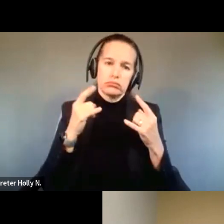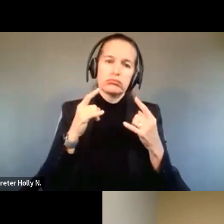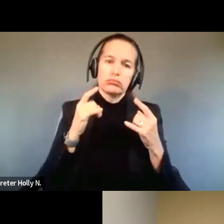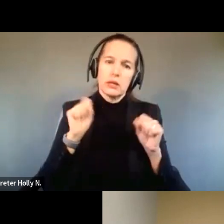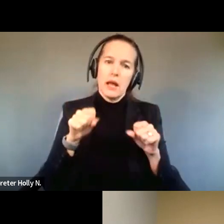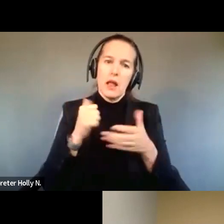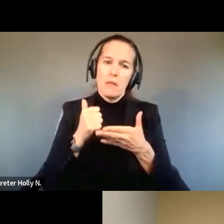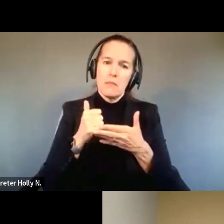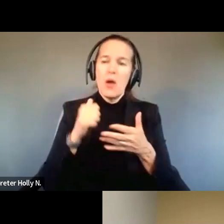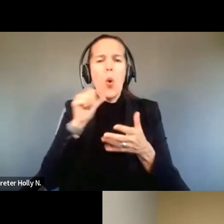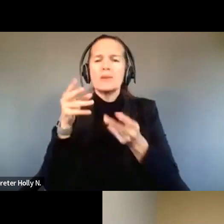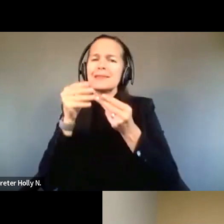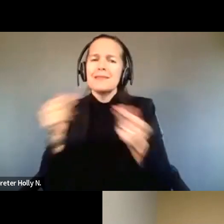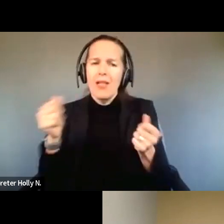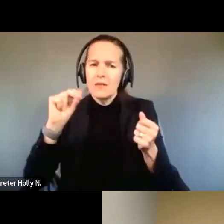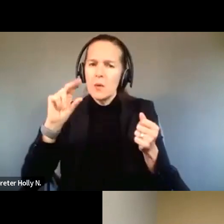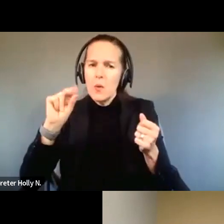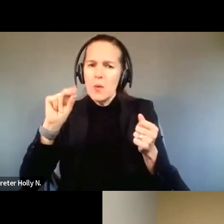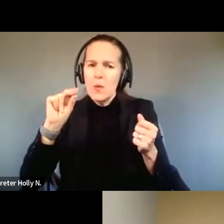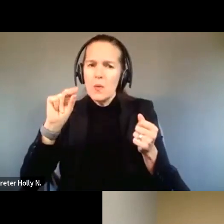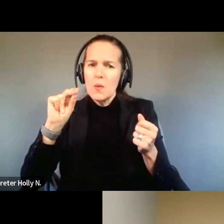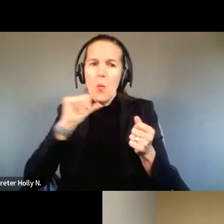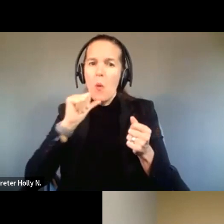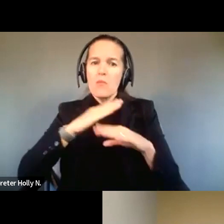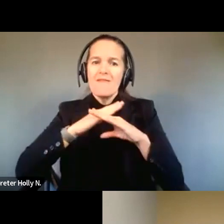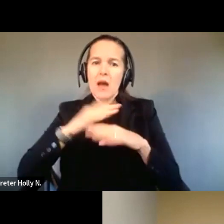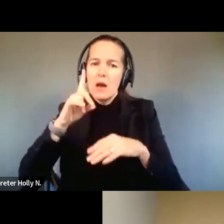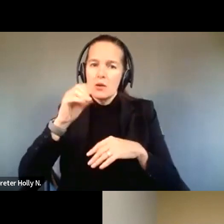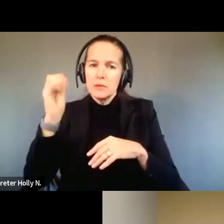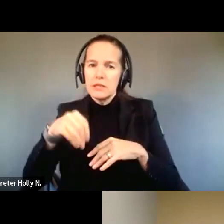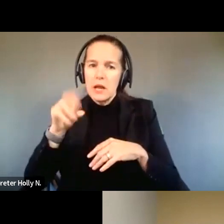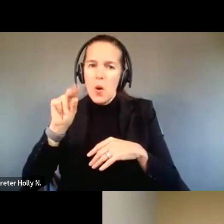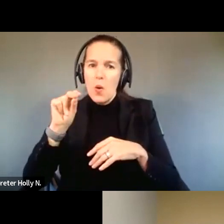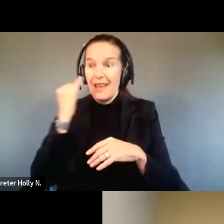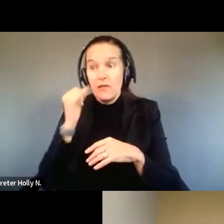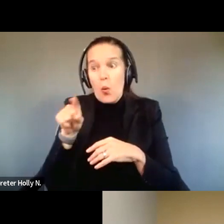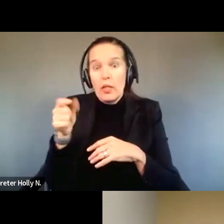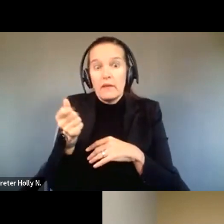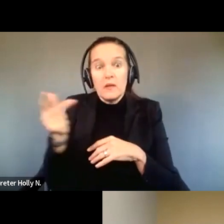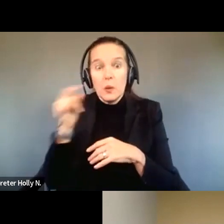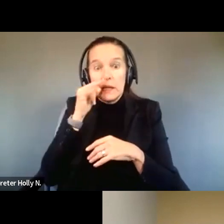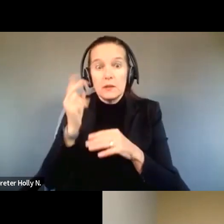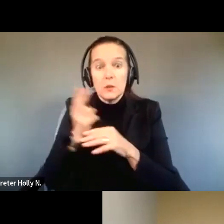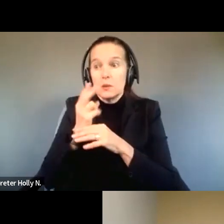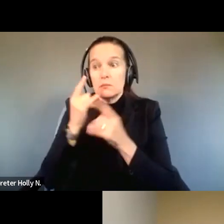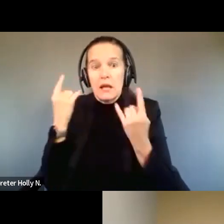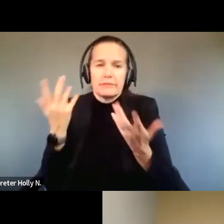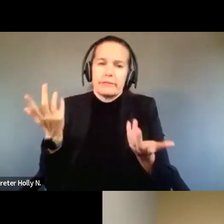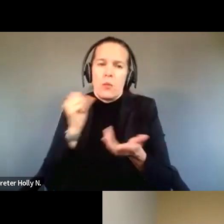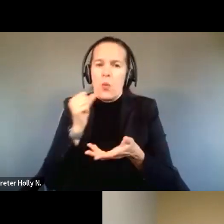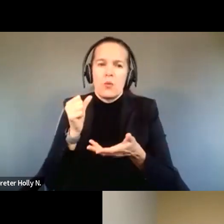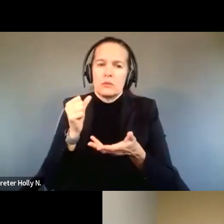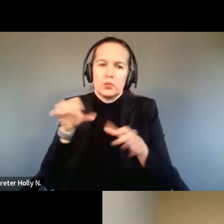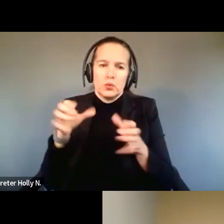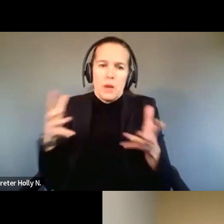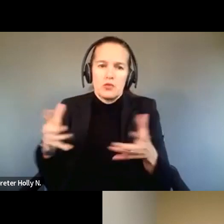It doesn't solve it. And if only a few kids are wearing masks, it's not going to protect them. But if most kids are wearing masks, and if